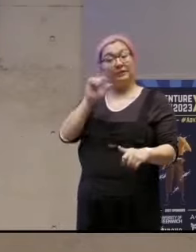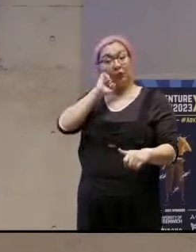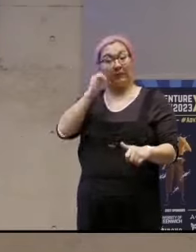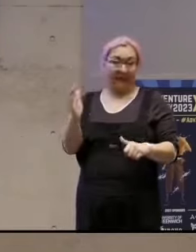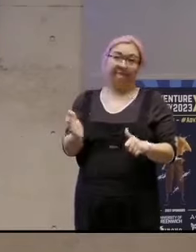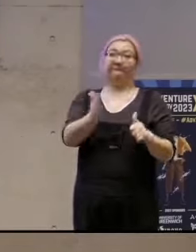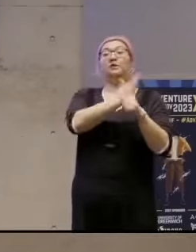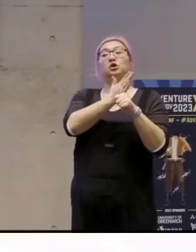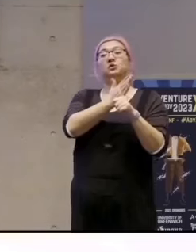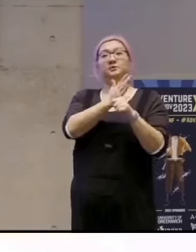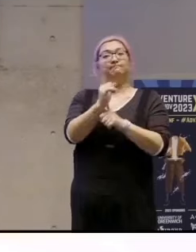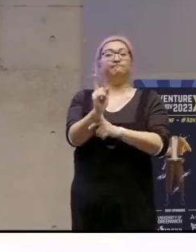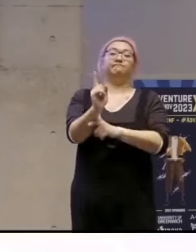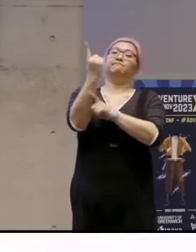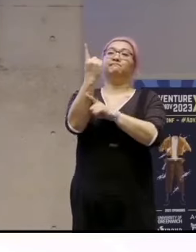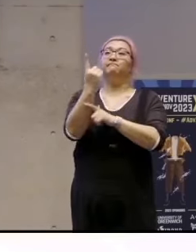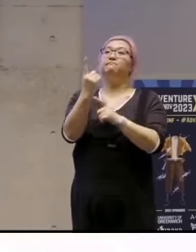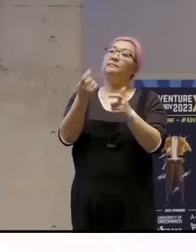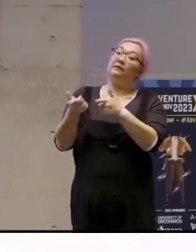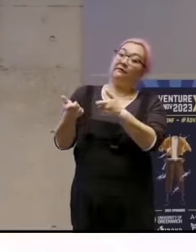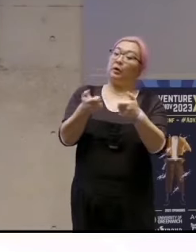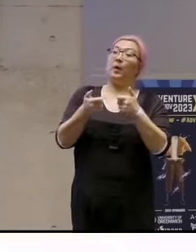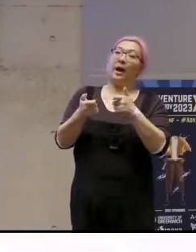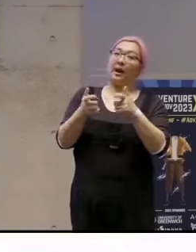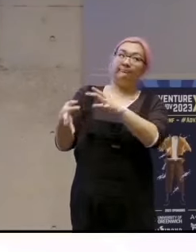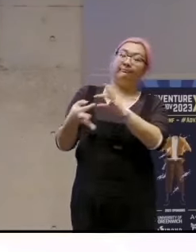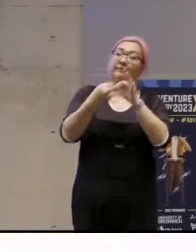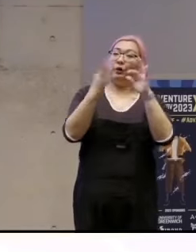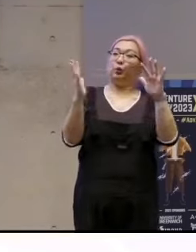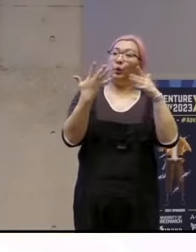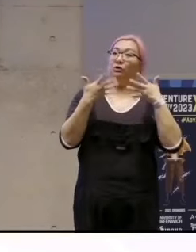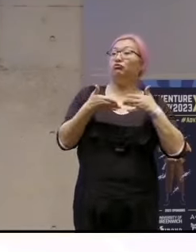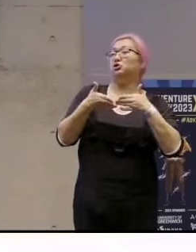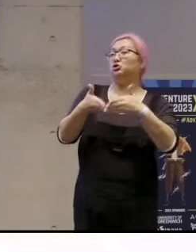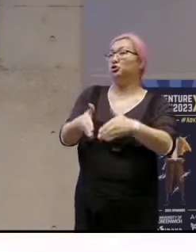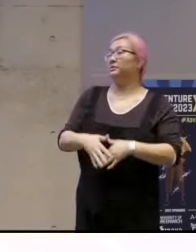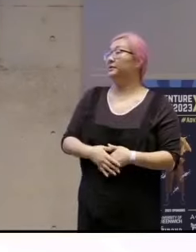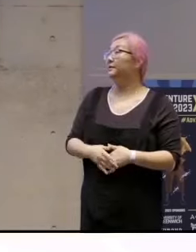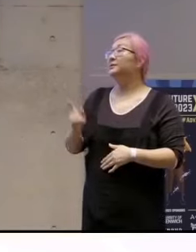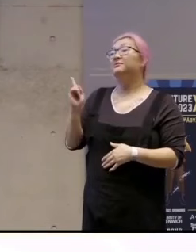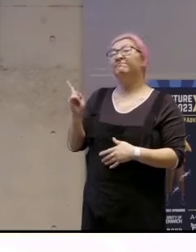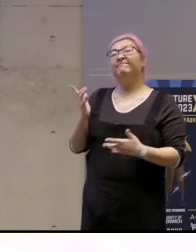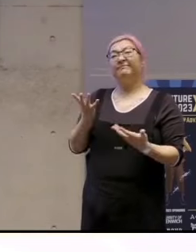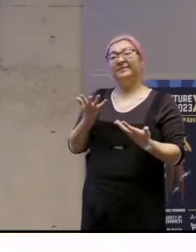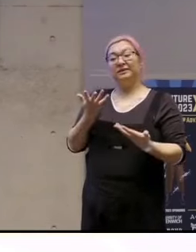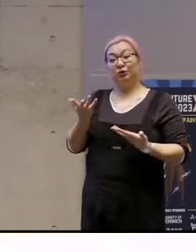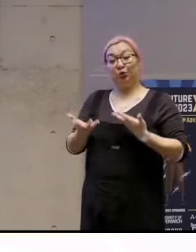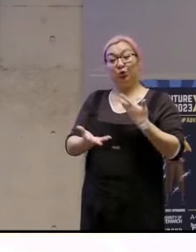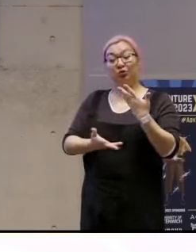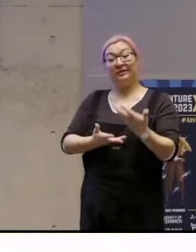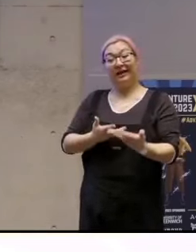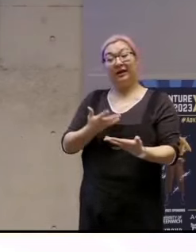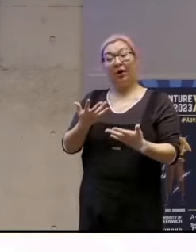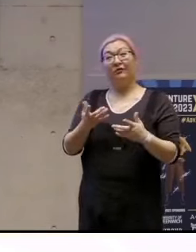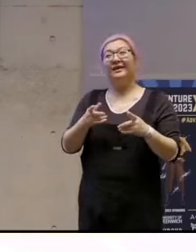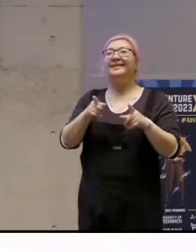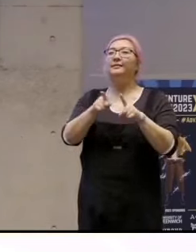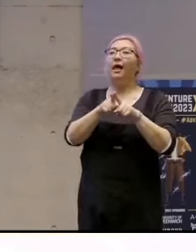it's unique. And also because, this is a story of people, this is like an